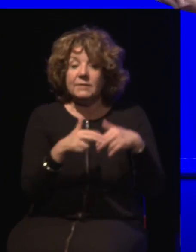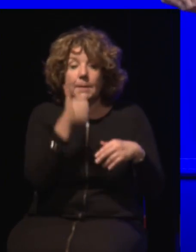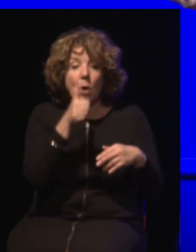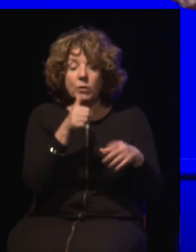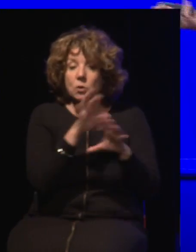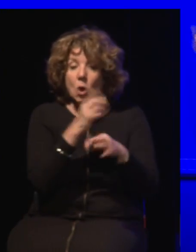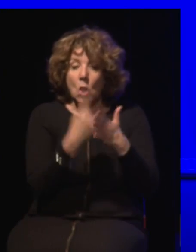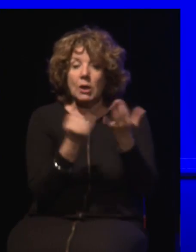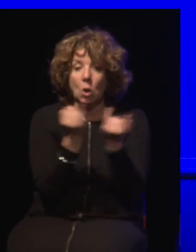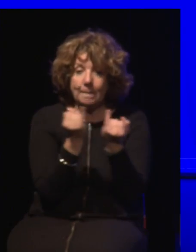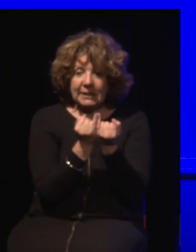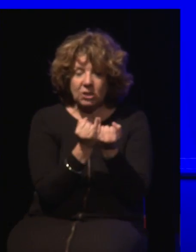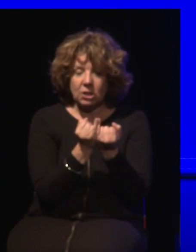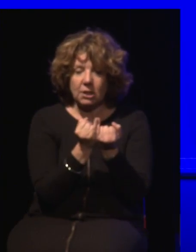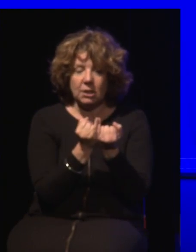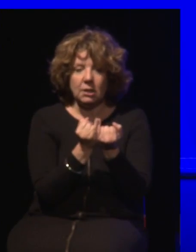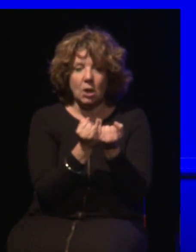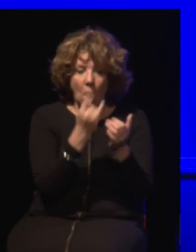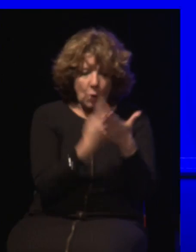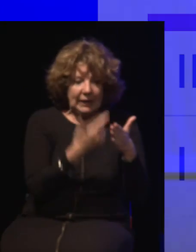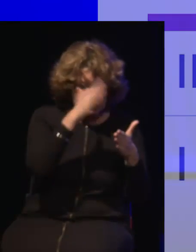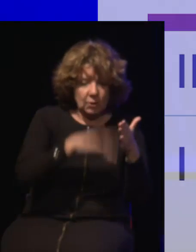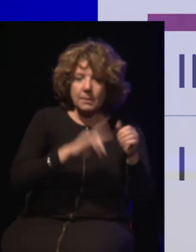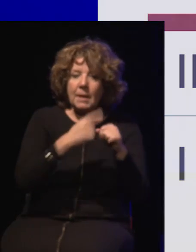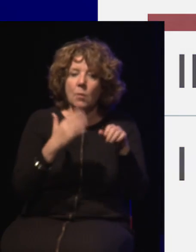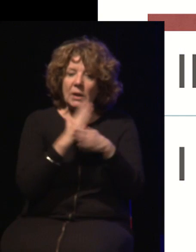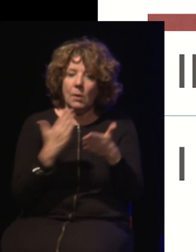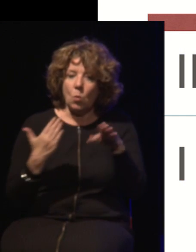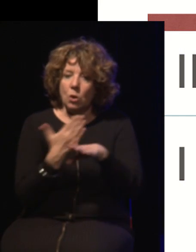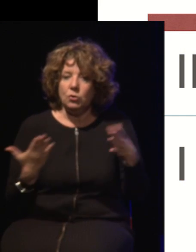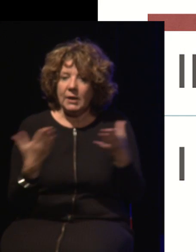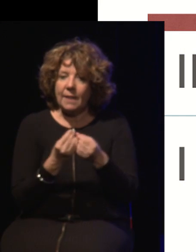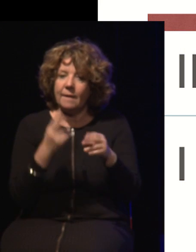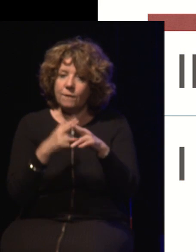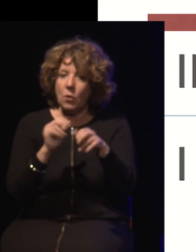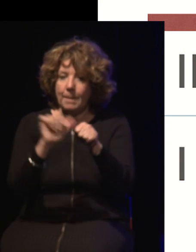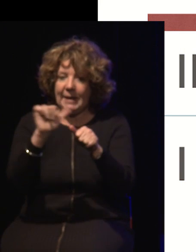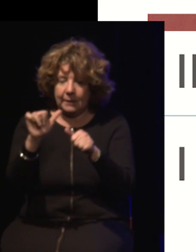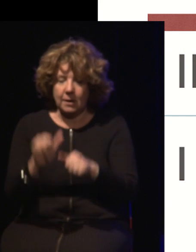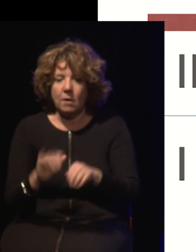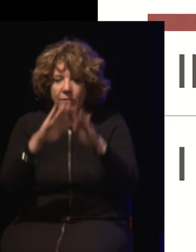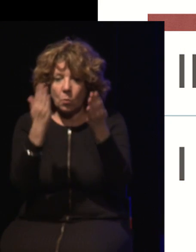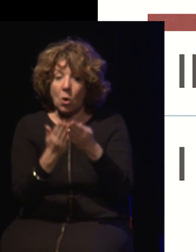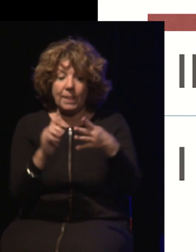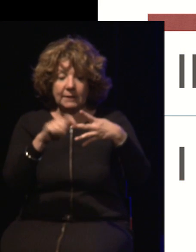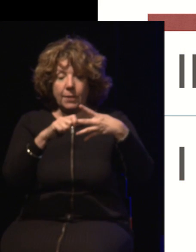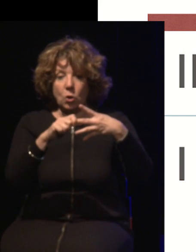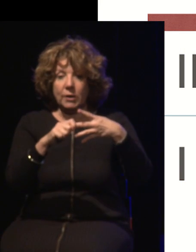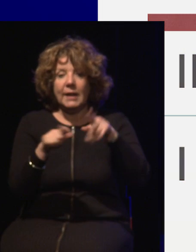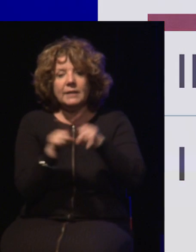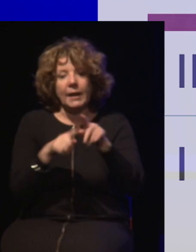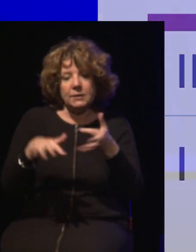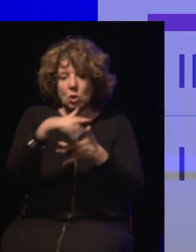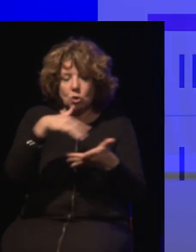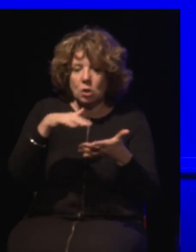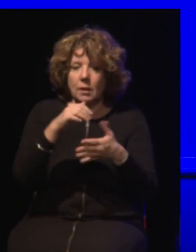worked together for collective good? This is where third order, social gamification, comes in. It's about more complex